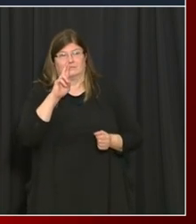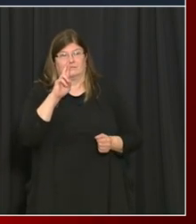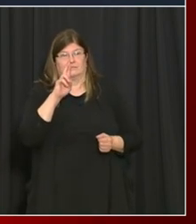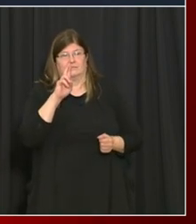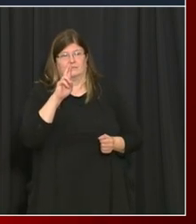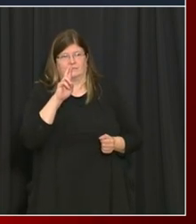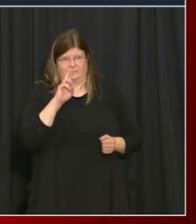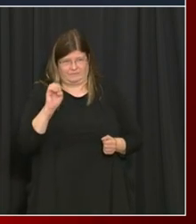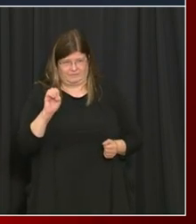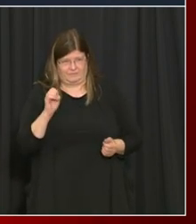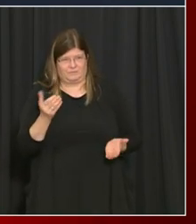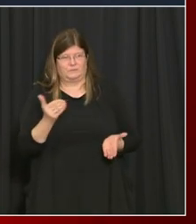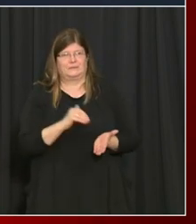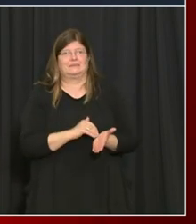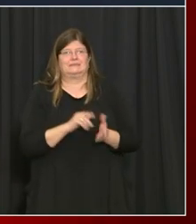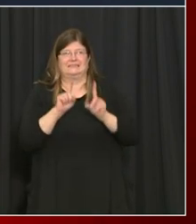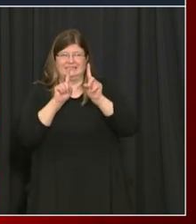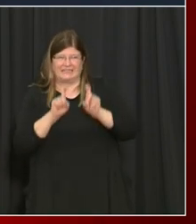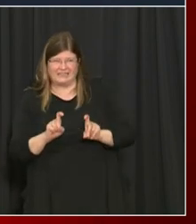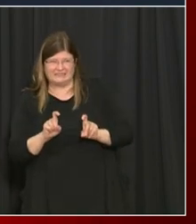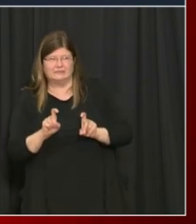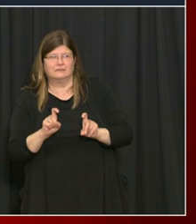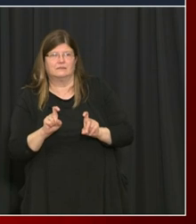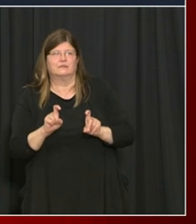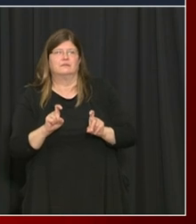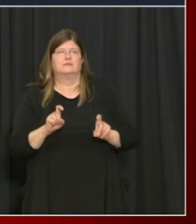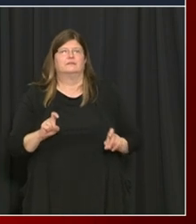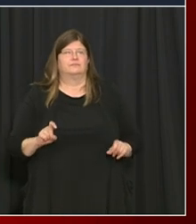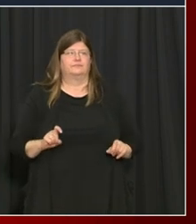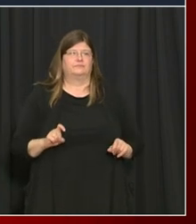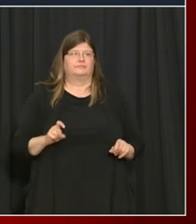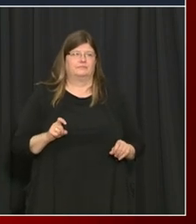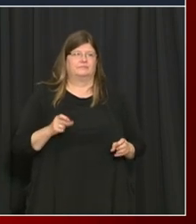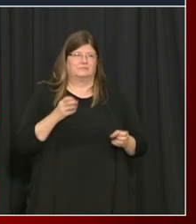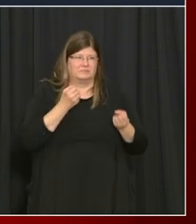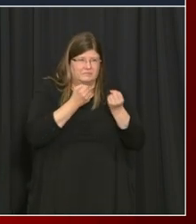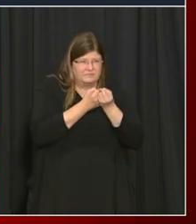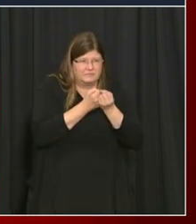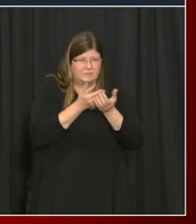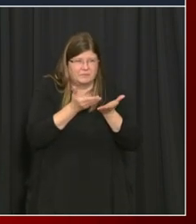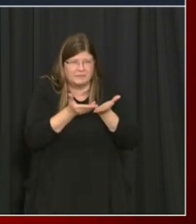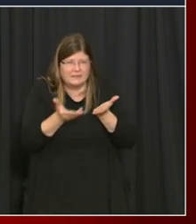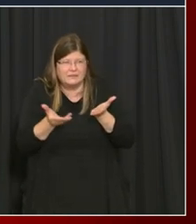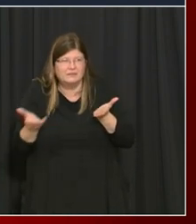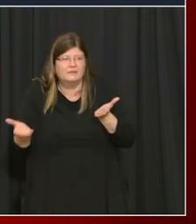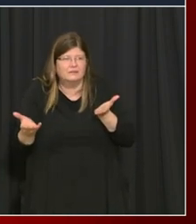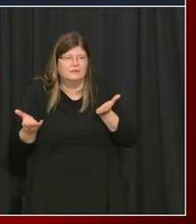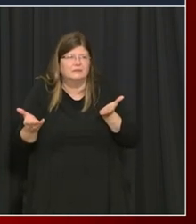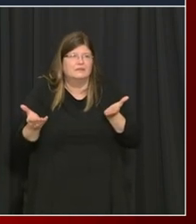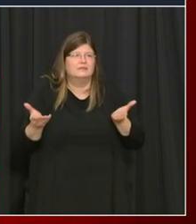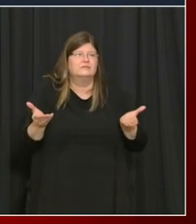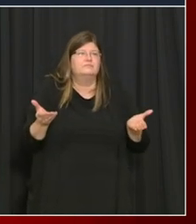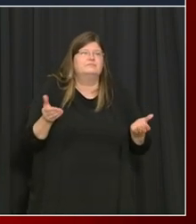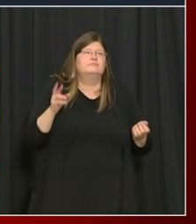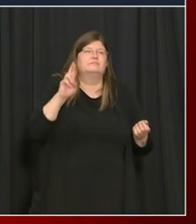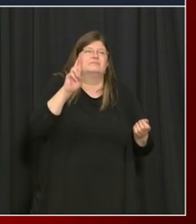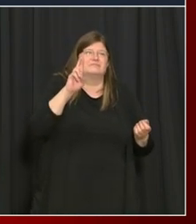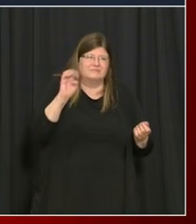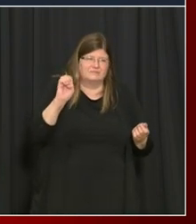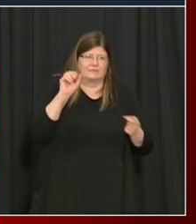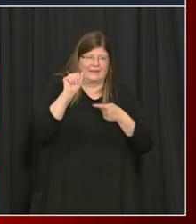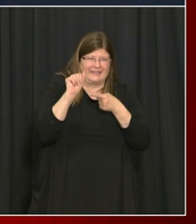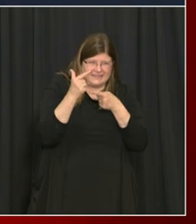continually looking at the reagent supply, and we are seeing that there are more reagents available, and laboratories have